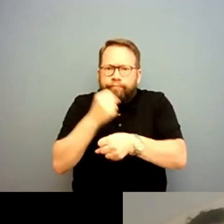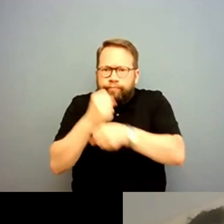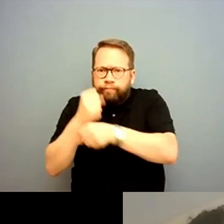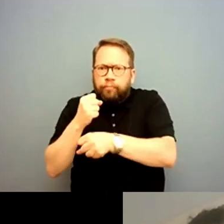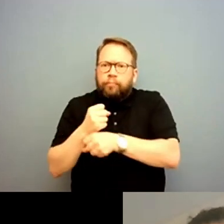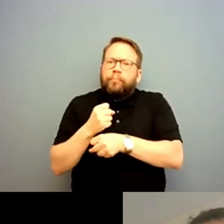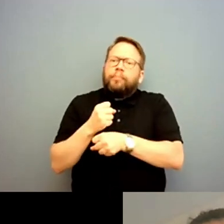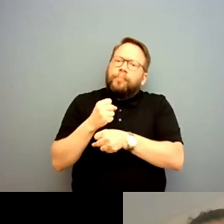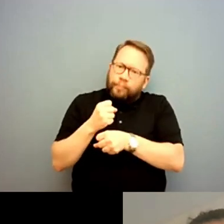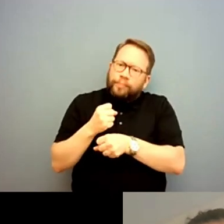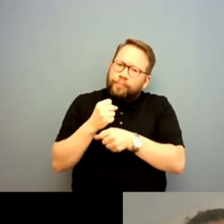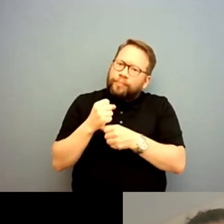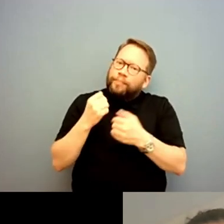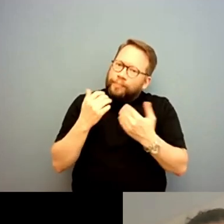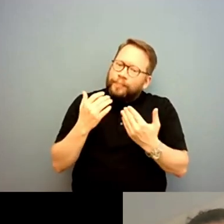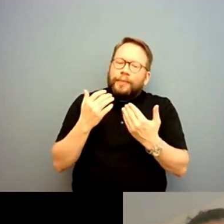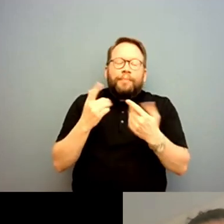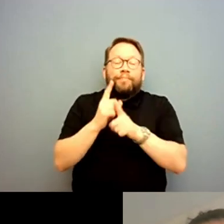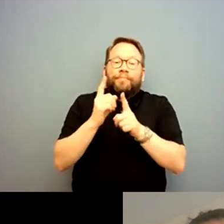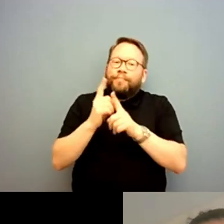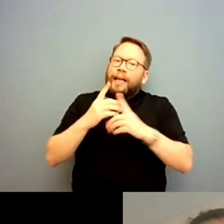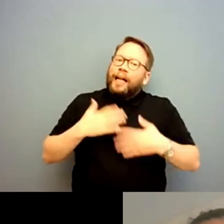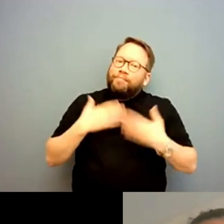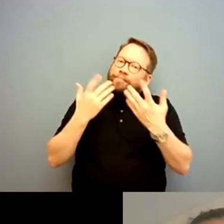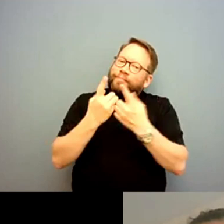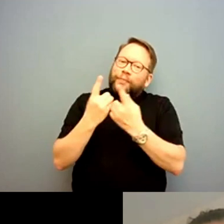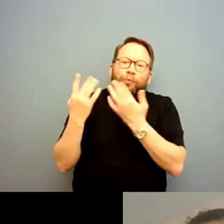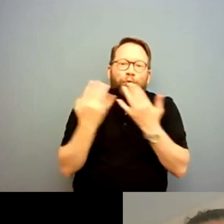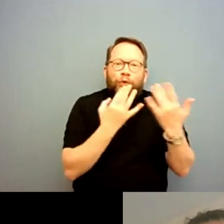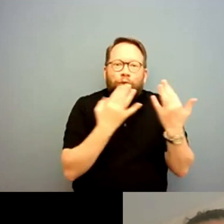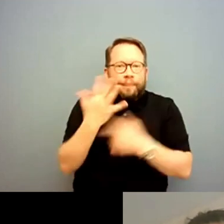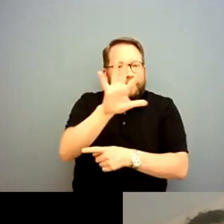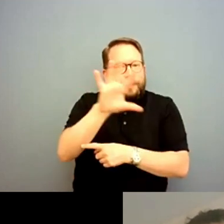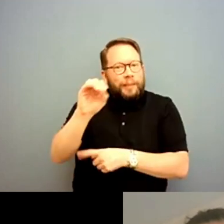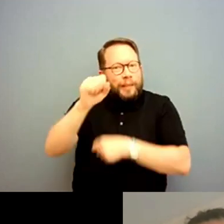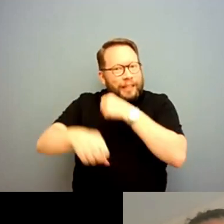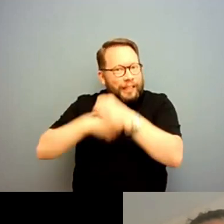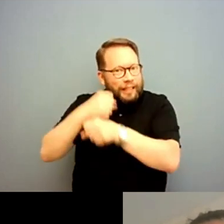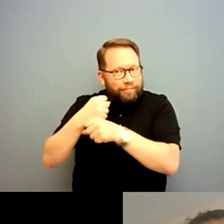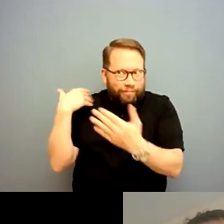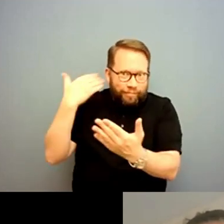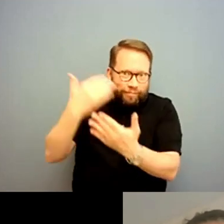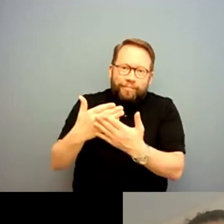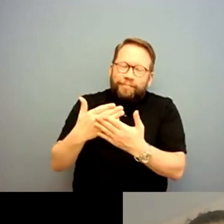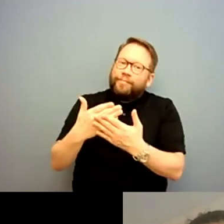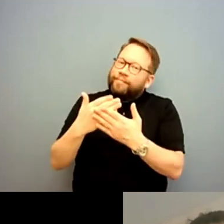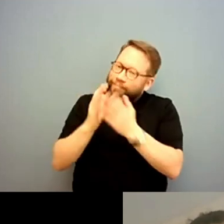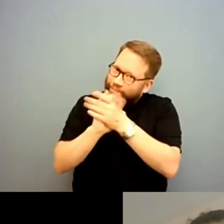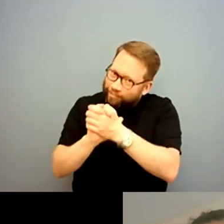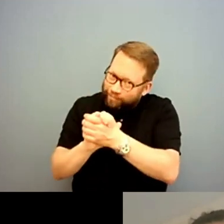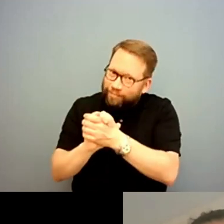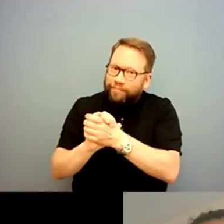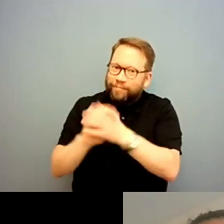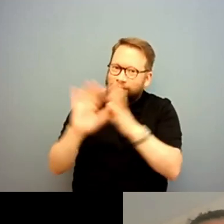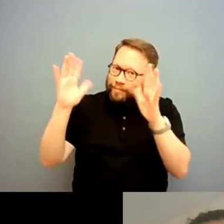Council of Ministers that is celebrated this year. As Paula mentioned, the vision of the Nordic cooperation is to become the